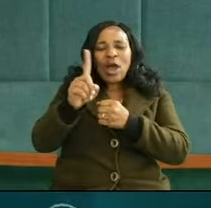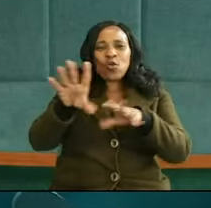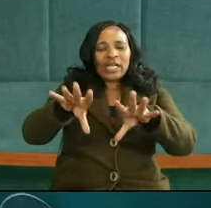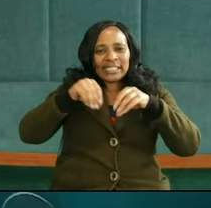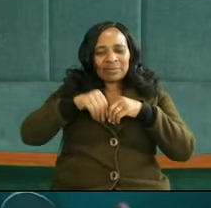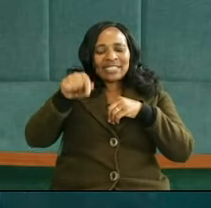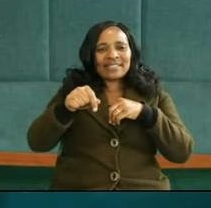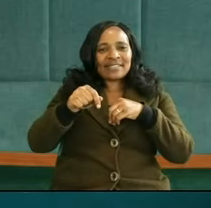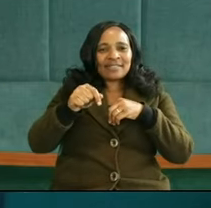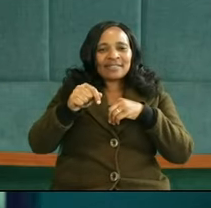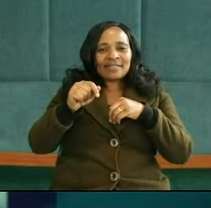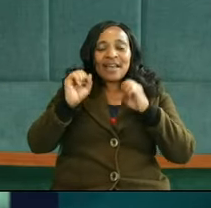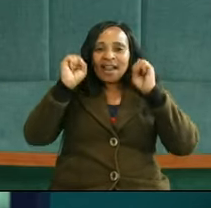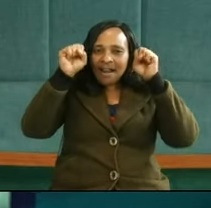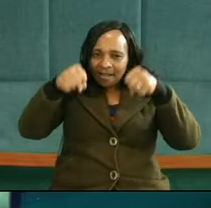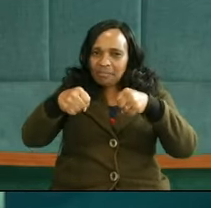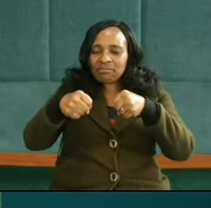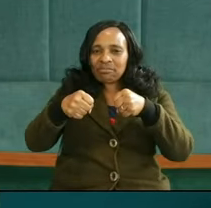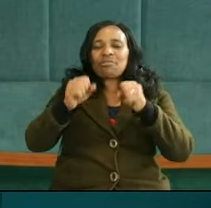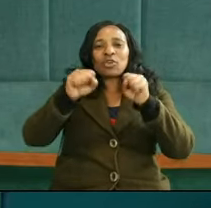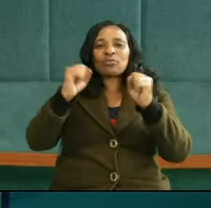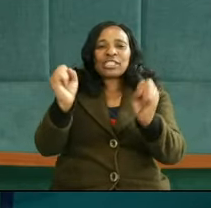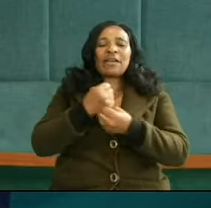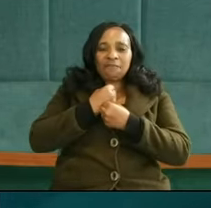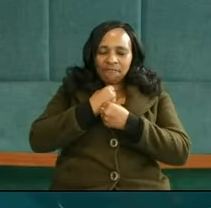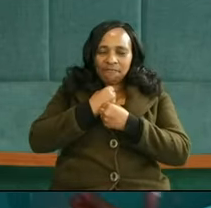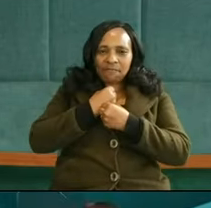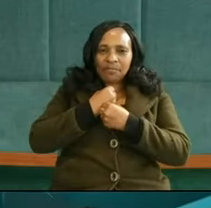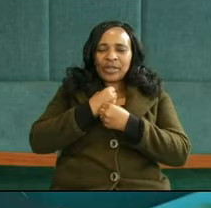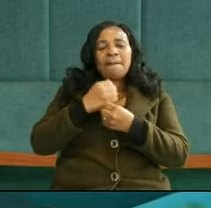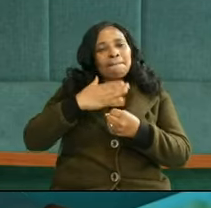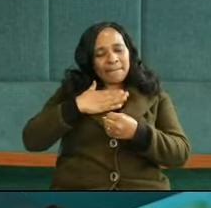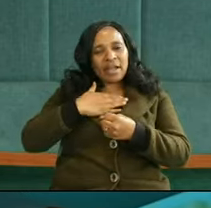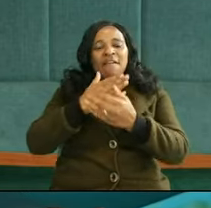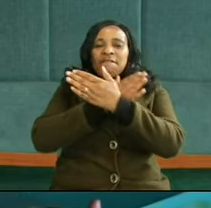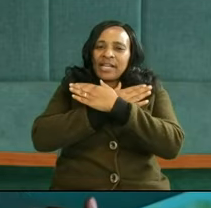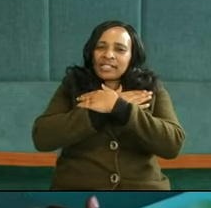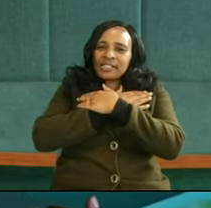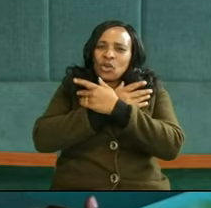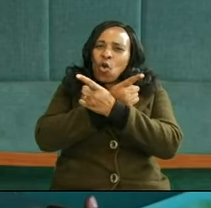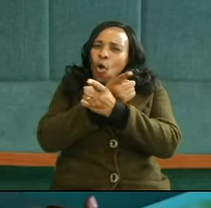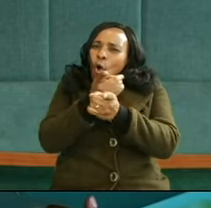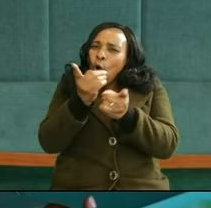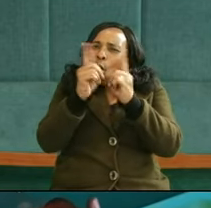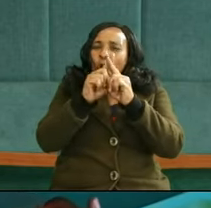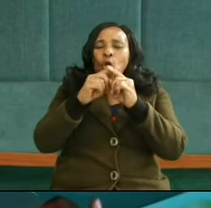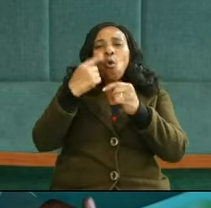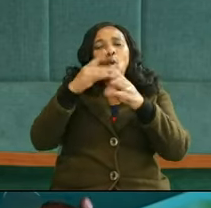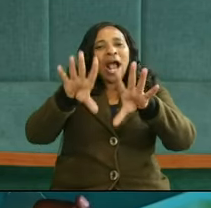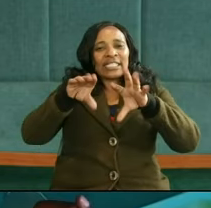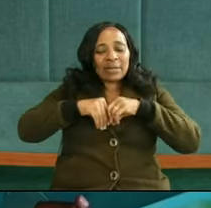saved. Whoever believes in this lamb is saved. Friends, it's not everybody who accepts